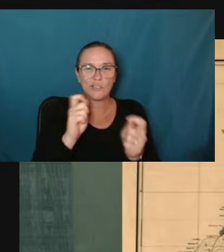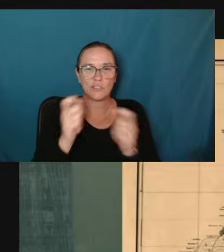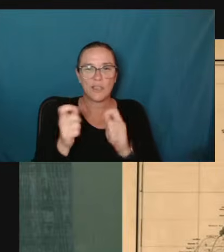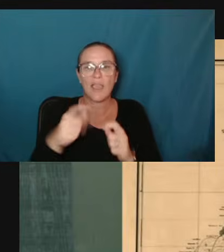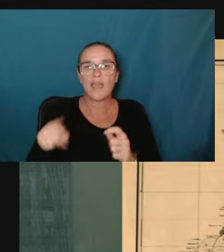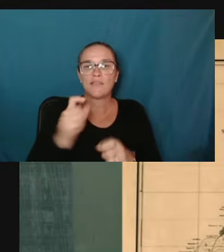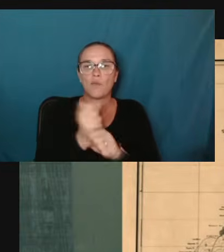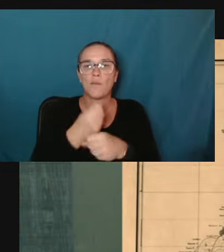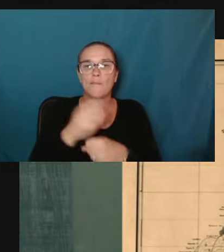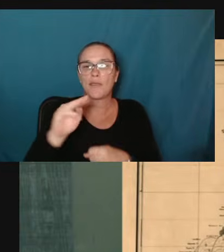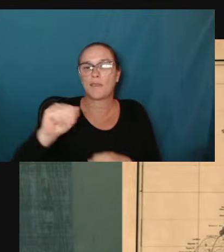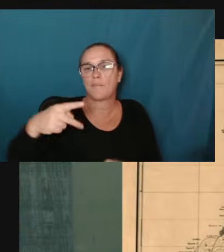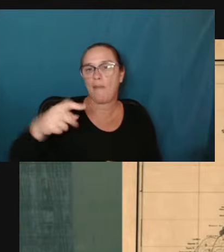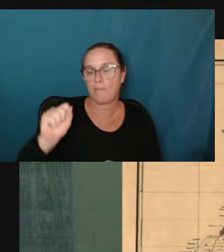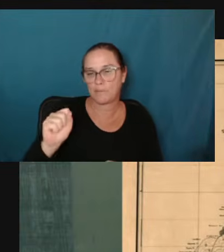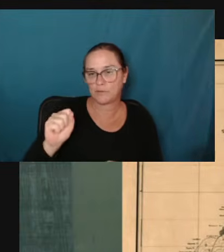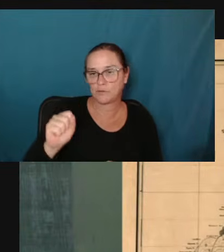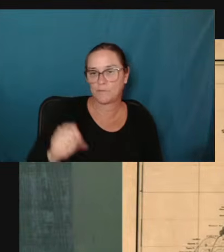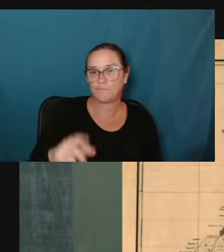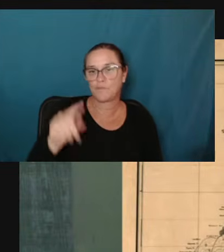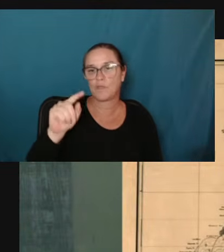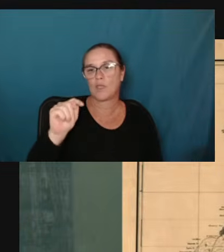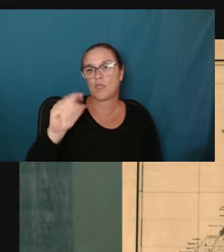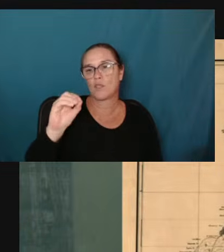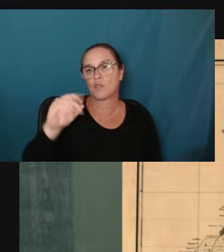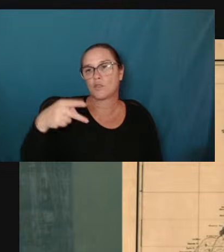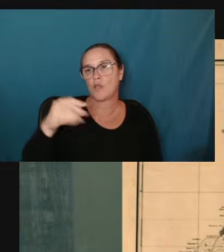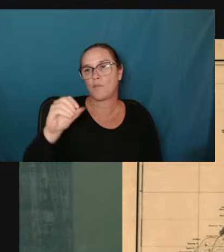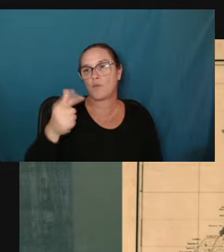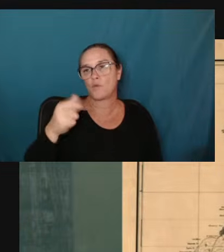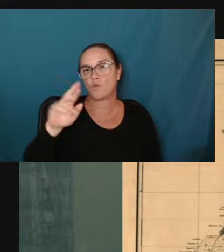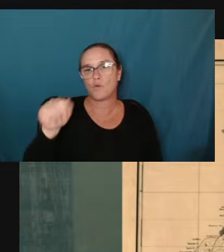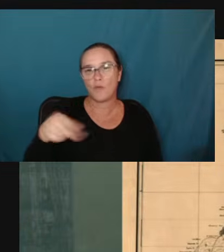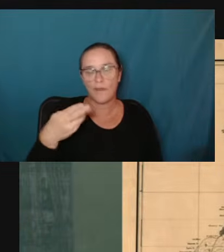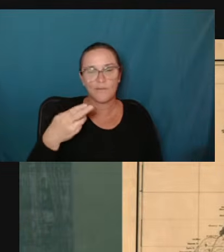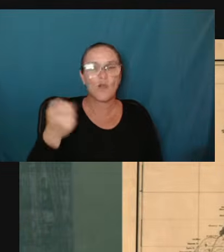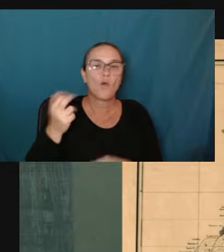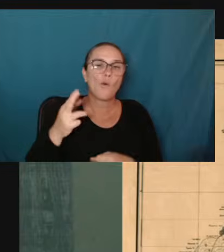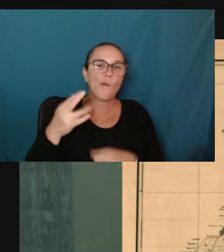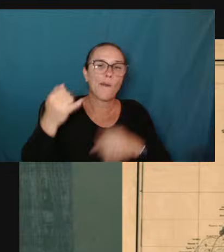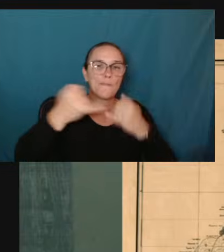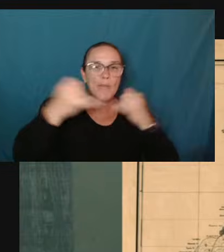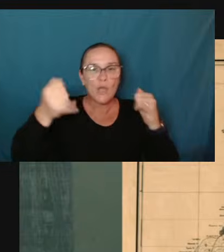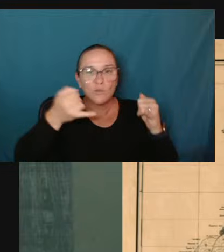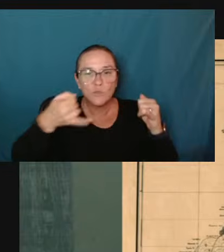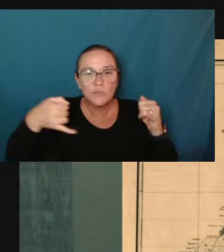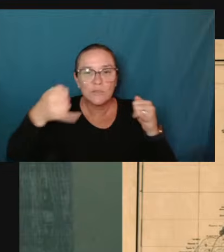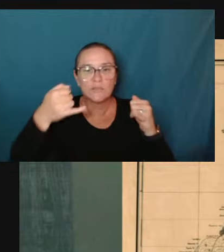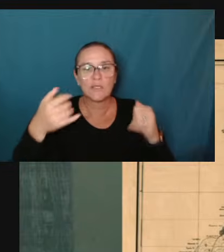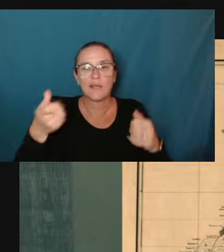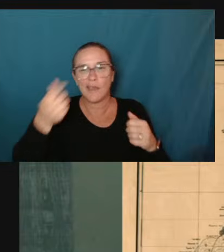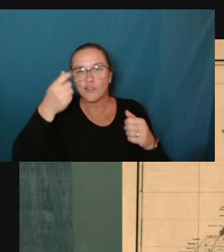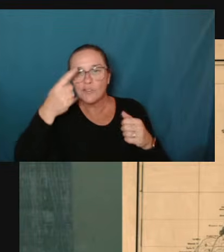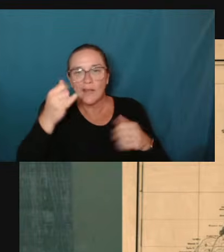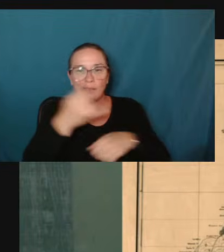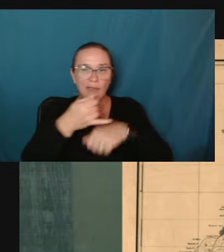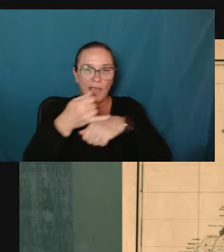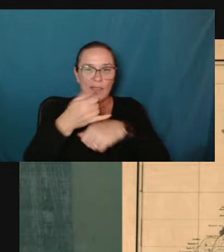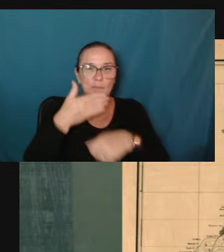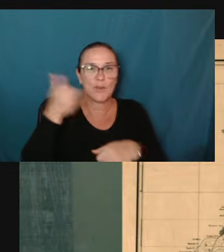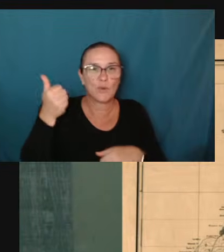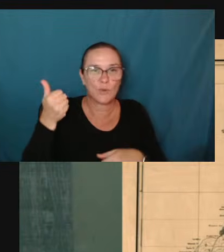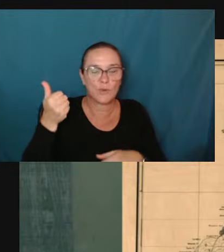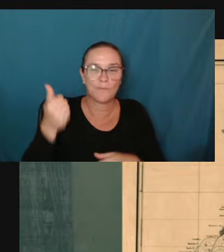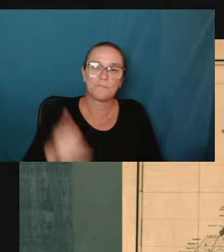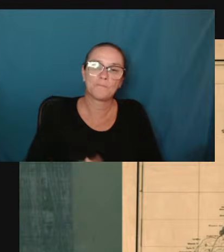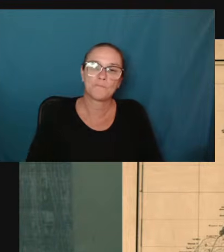island, topographic maps, and maps for boundaries and things like that, and just getting a better picture of the islands. And so